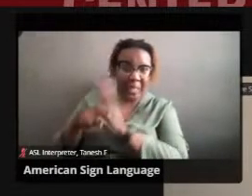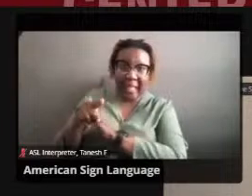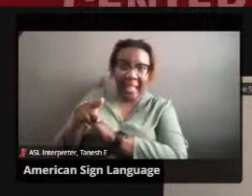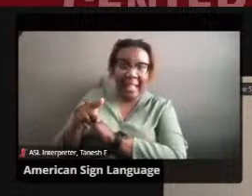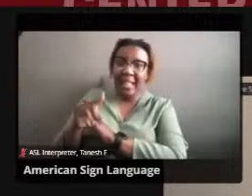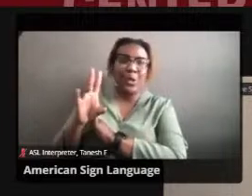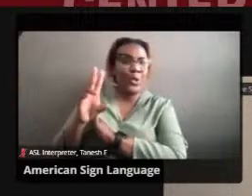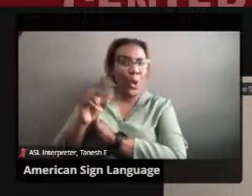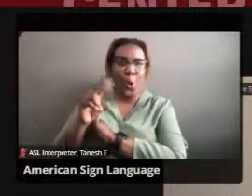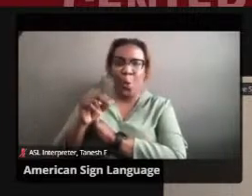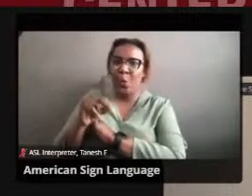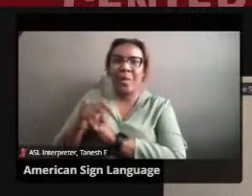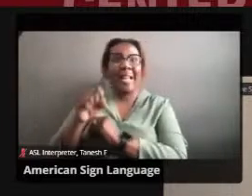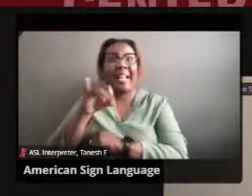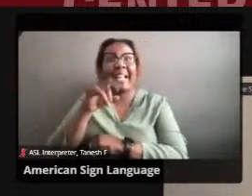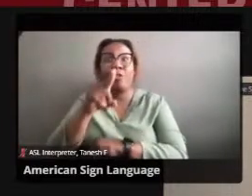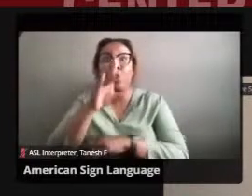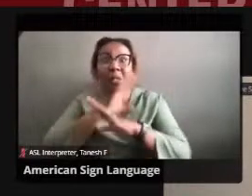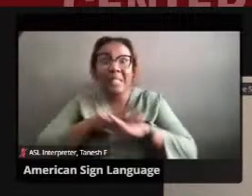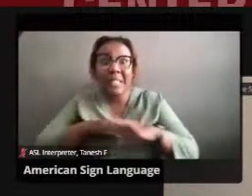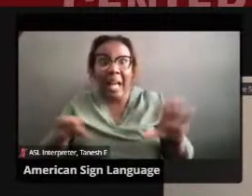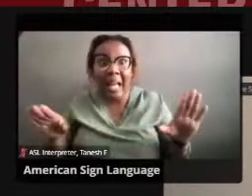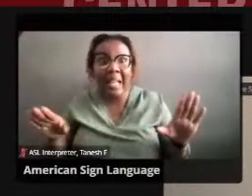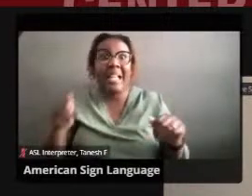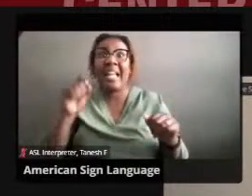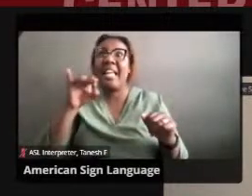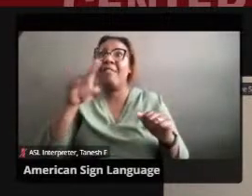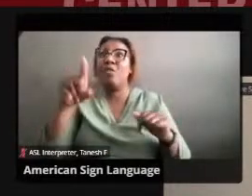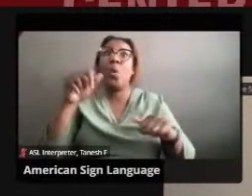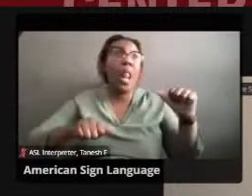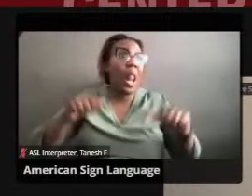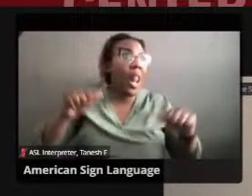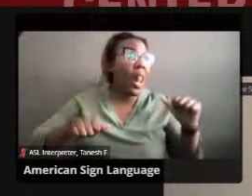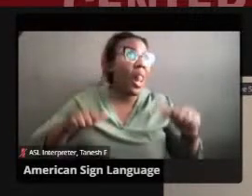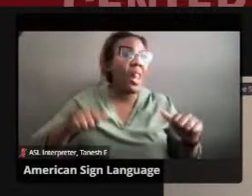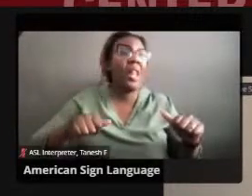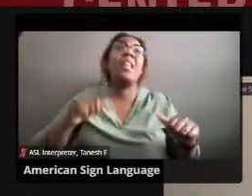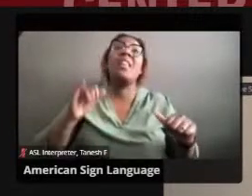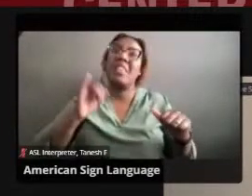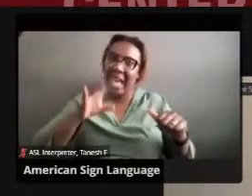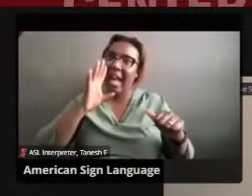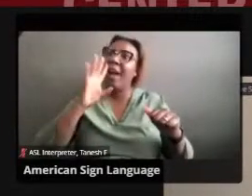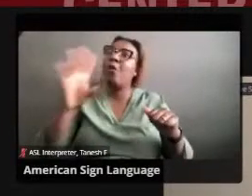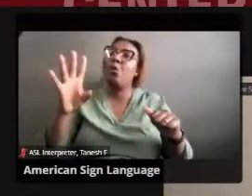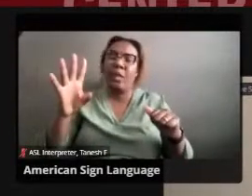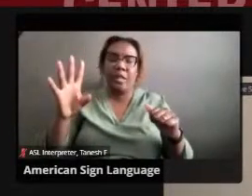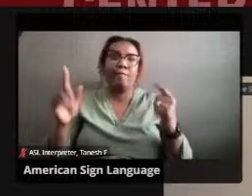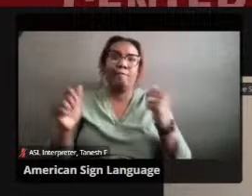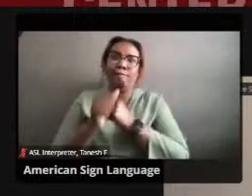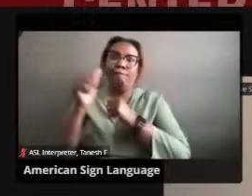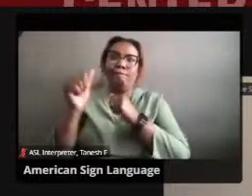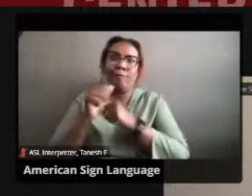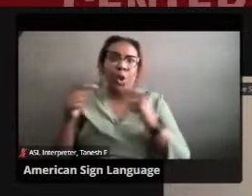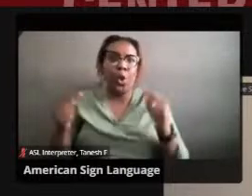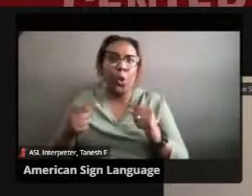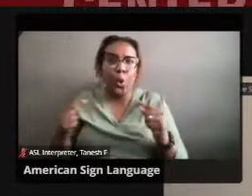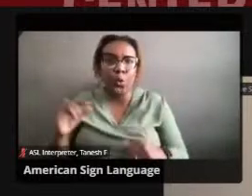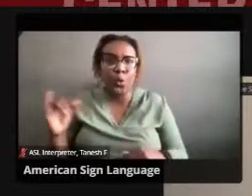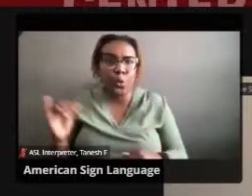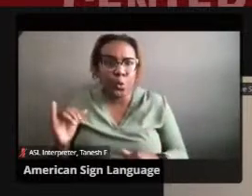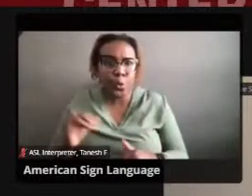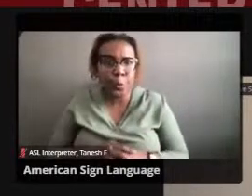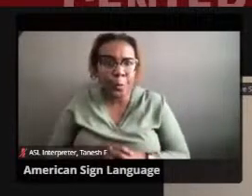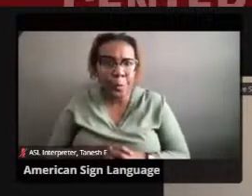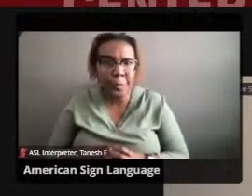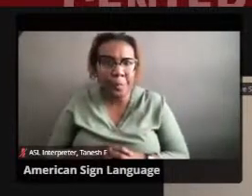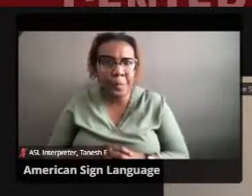Silence and stagnation are weapons too. And so I ask this evening, who will roll